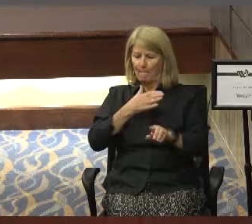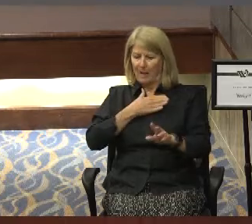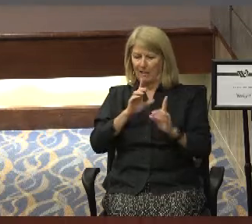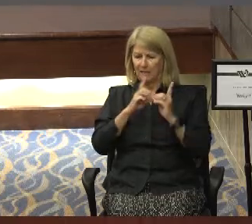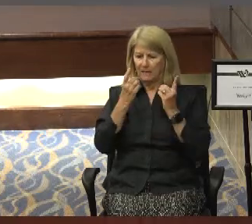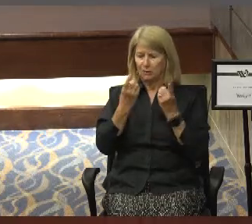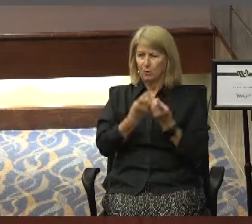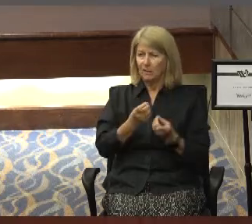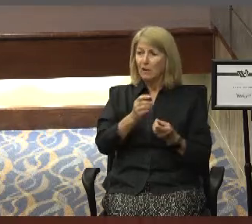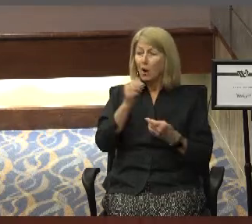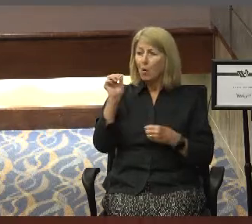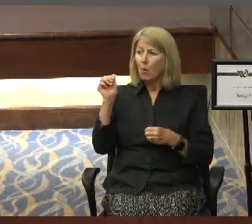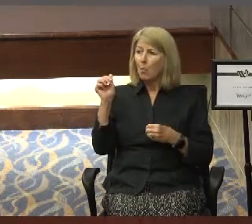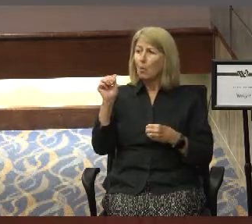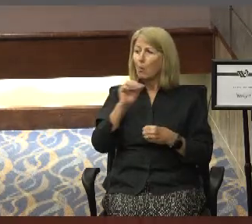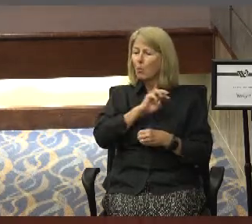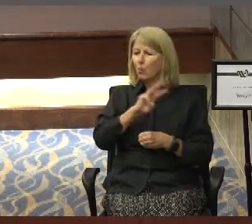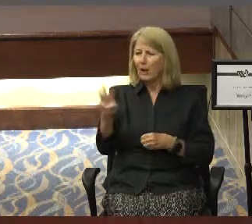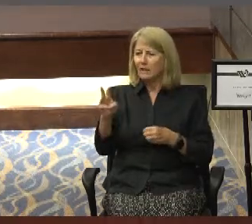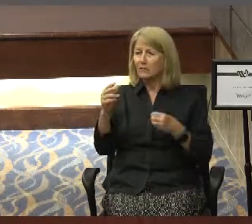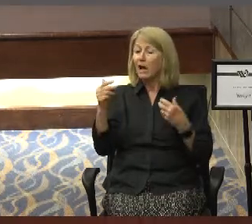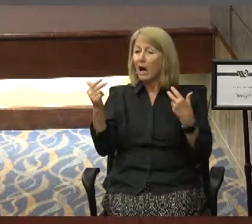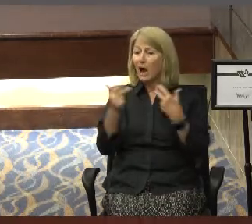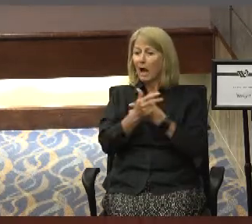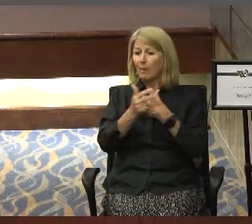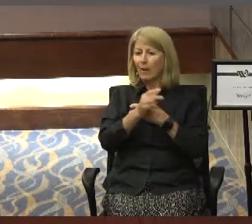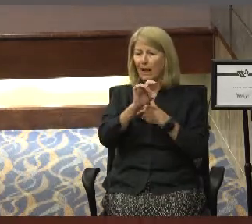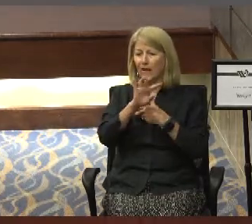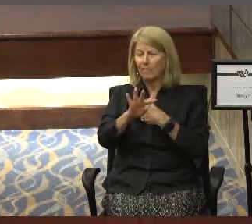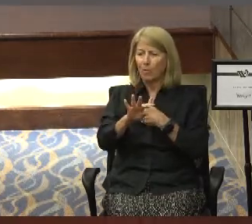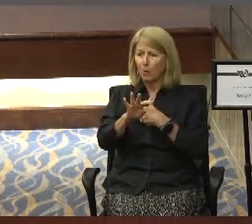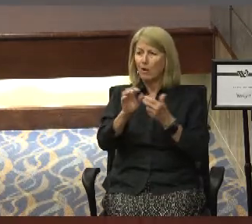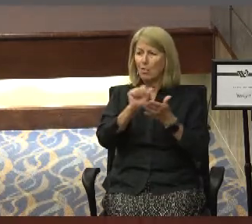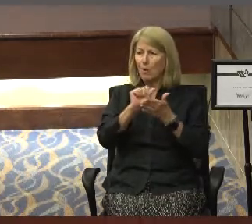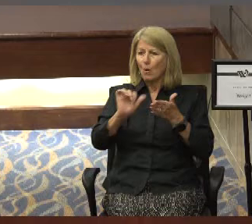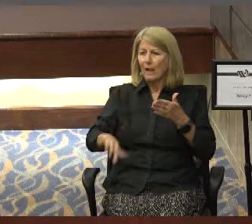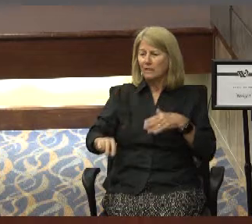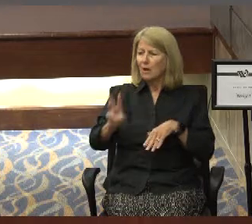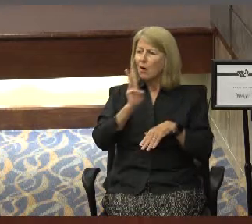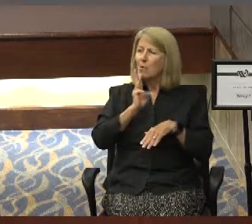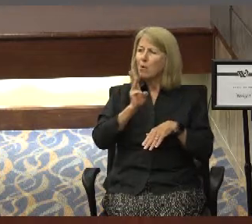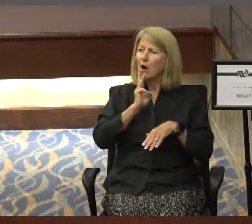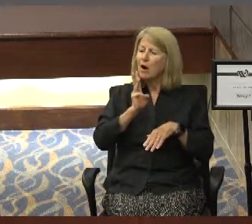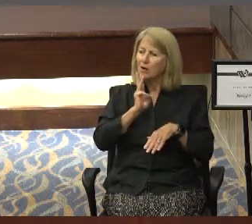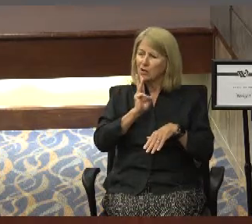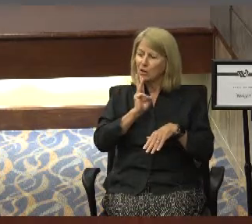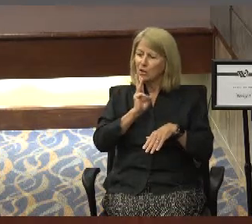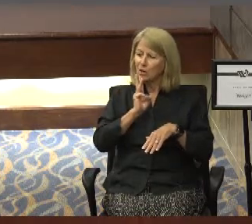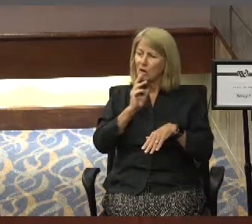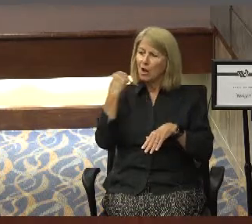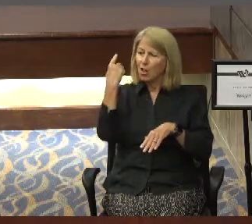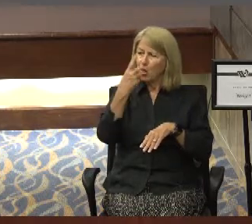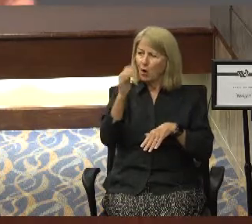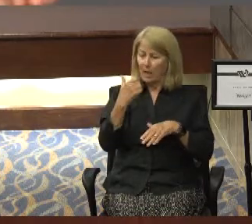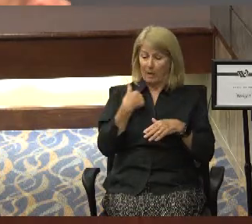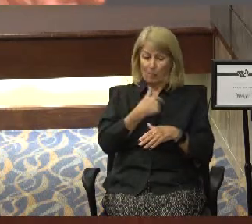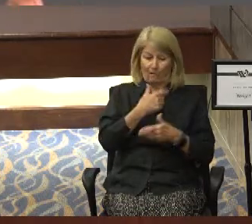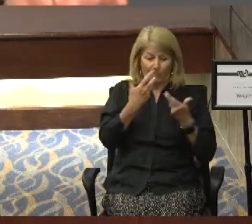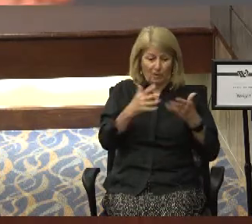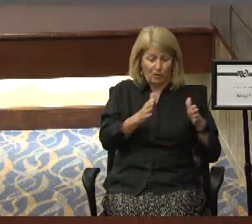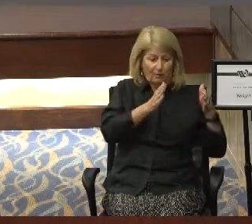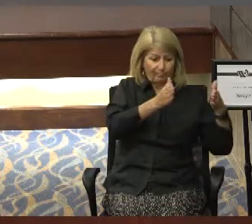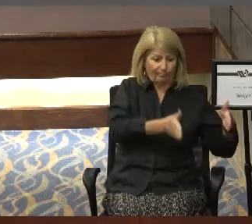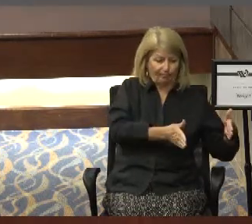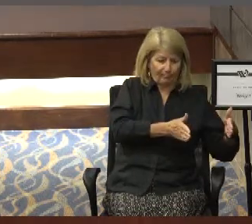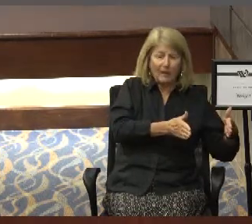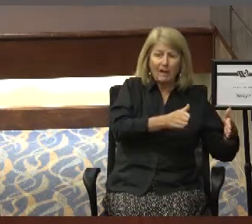Highway 84, the wastewater improvements that we're launching out there. It looks like we're done with phase 1, which